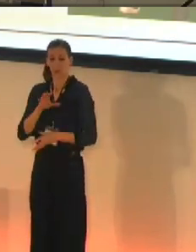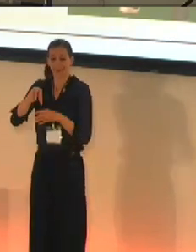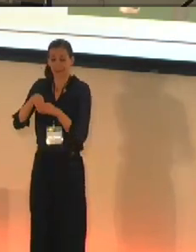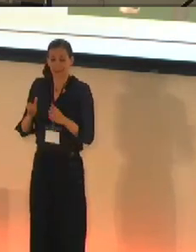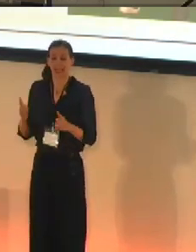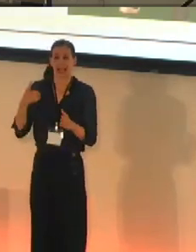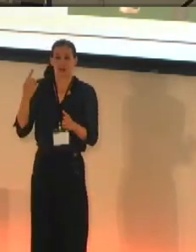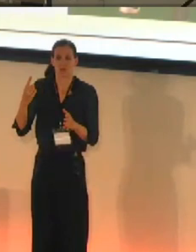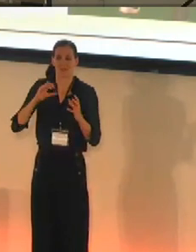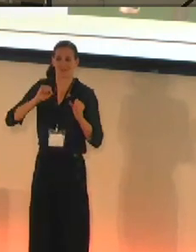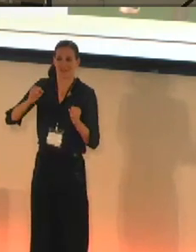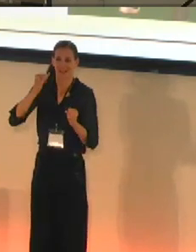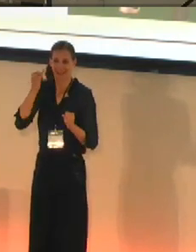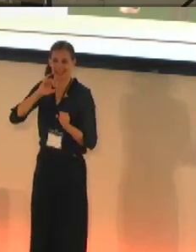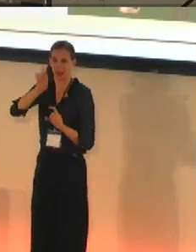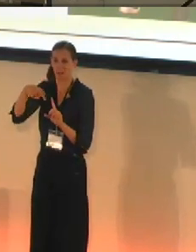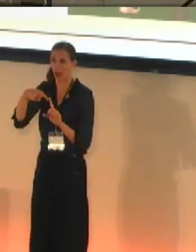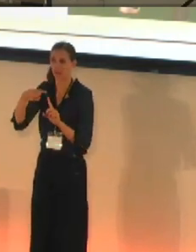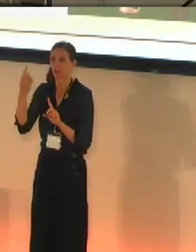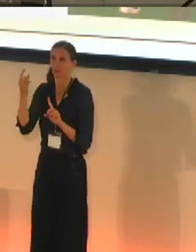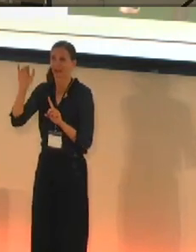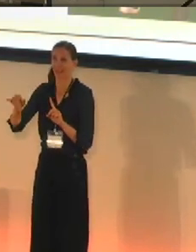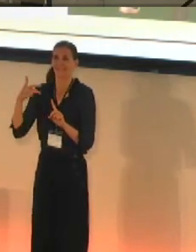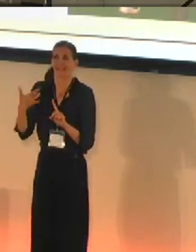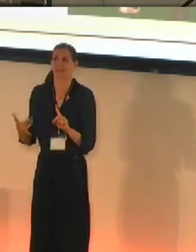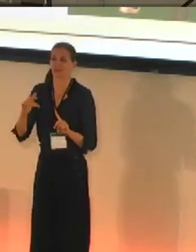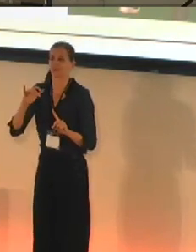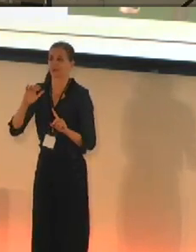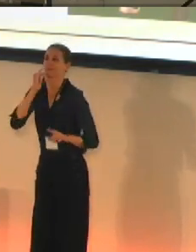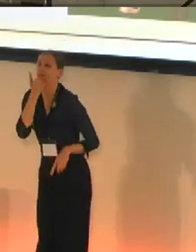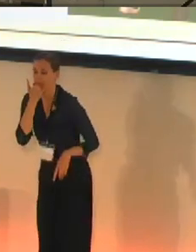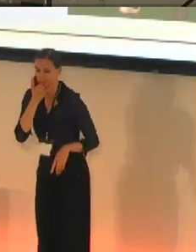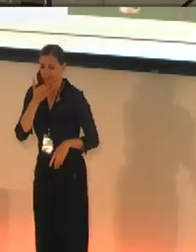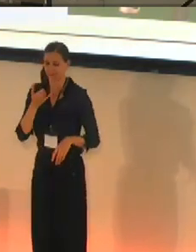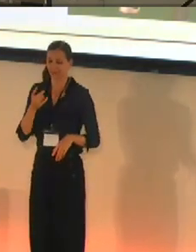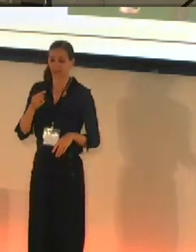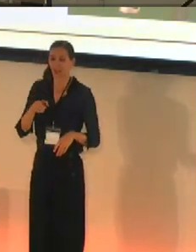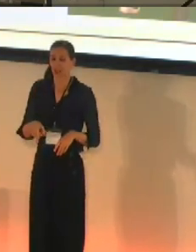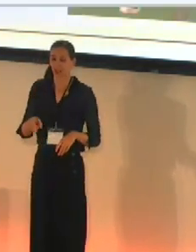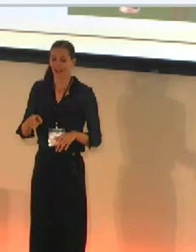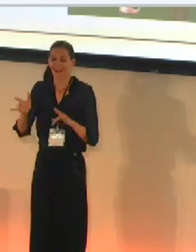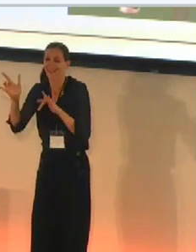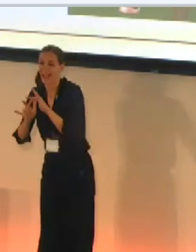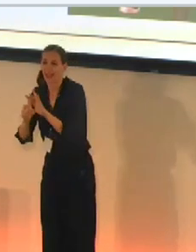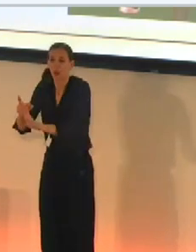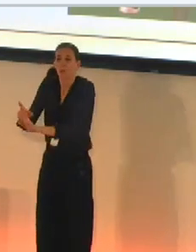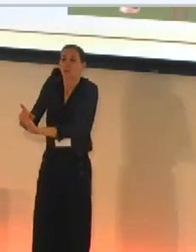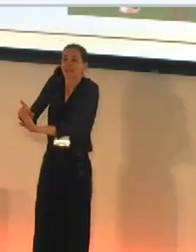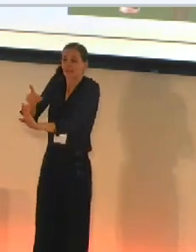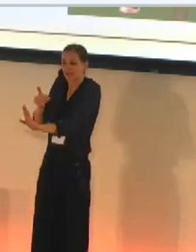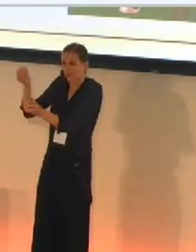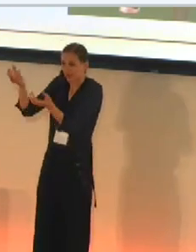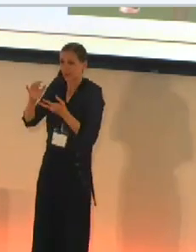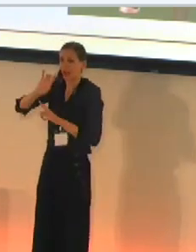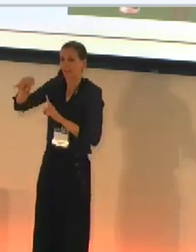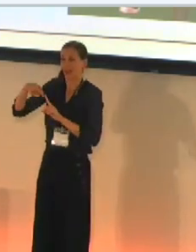tended to go wrong during this experience, which was a lack of preemptive information for hazards or obstacles. On